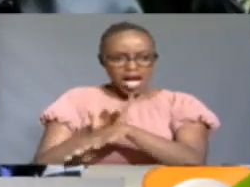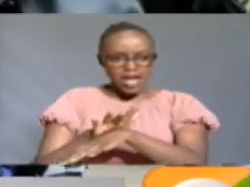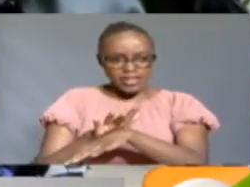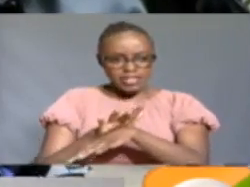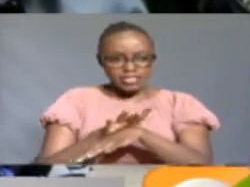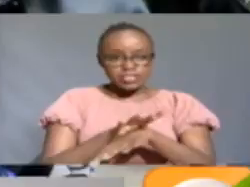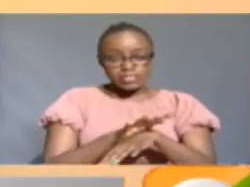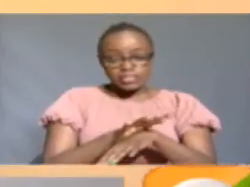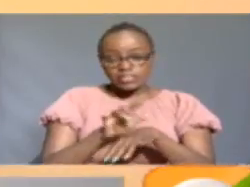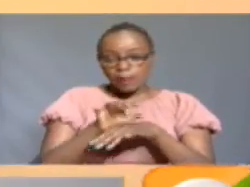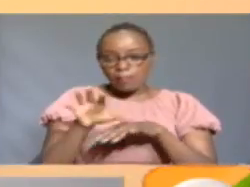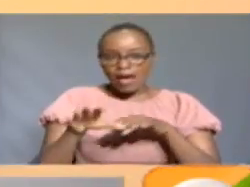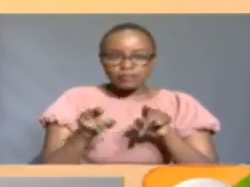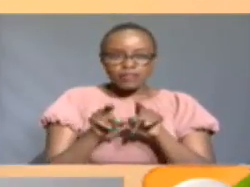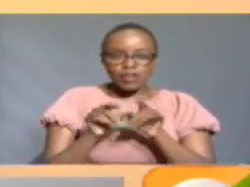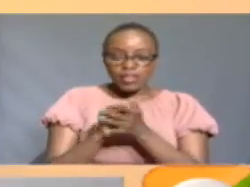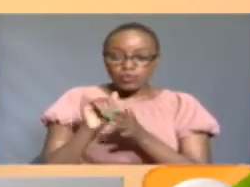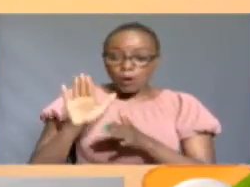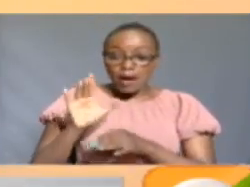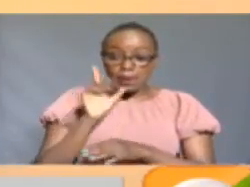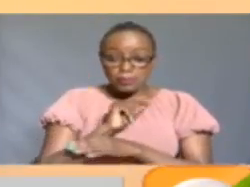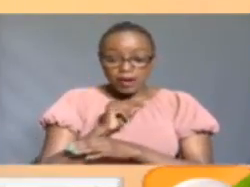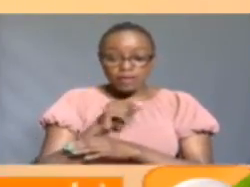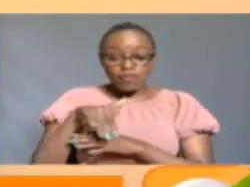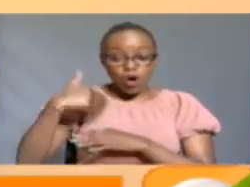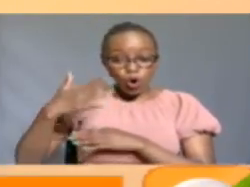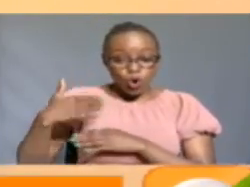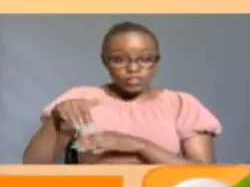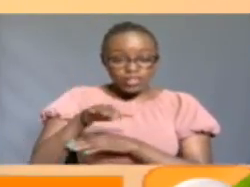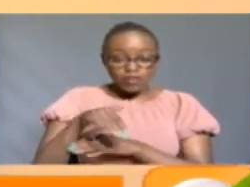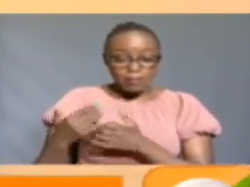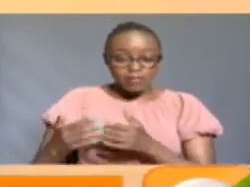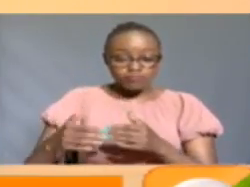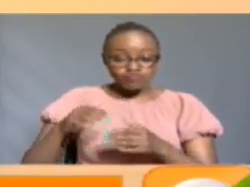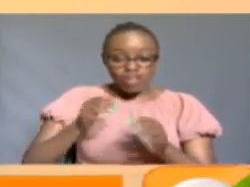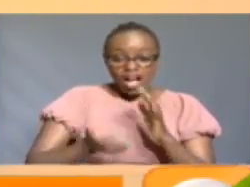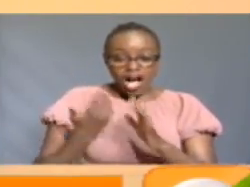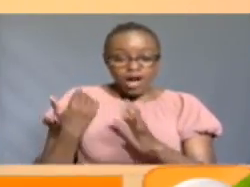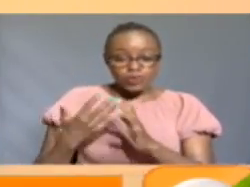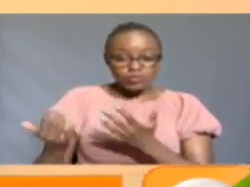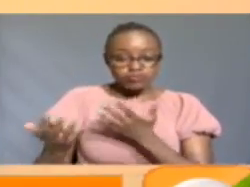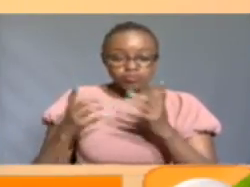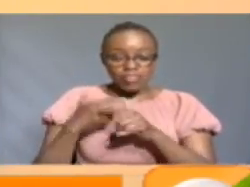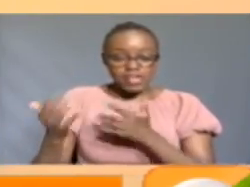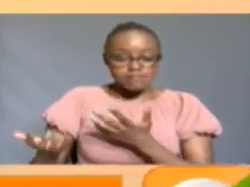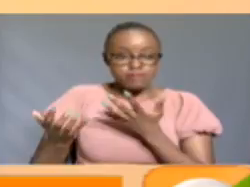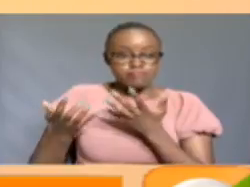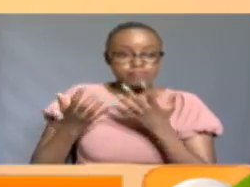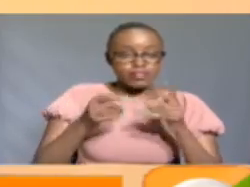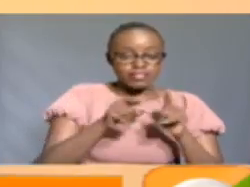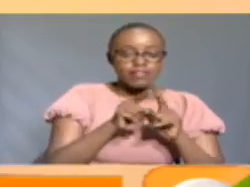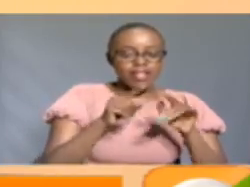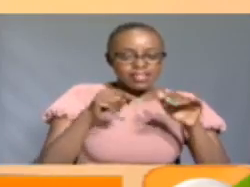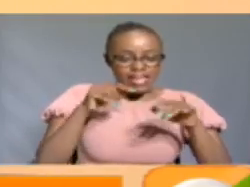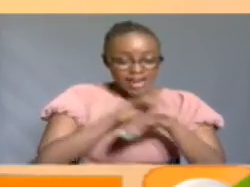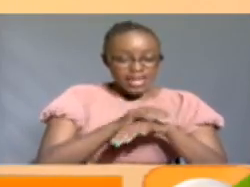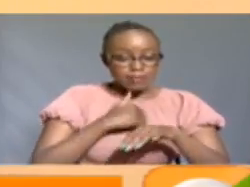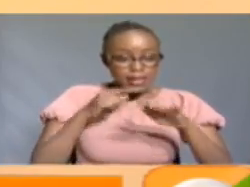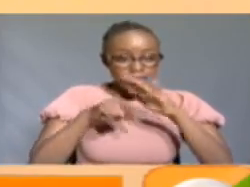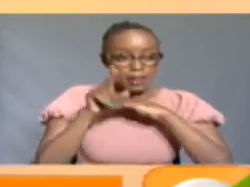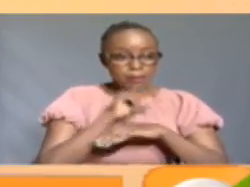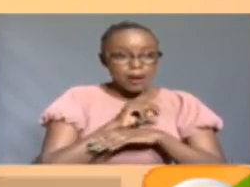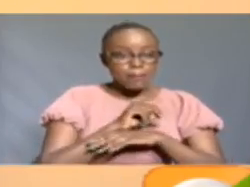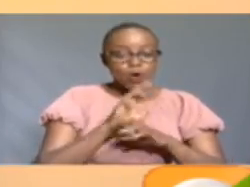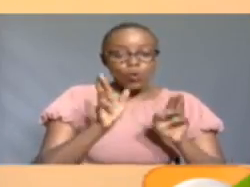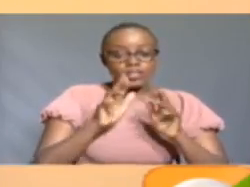Nika park pikipiki mali watu na park nikatoa delivery nikapeleka ndani so walinipata already nikiwa ndani ndo nilikuwa